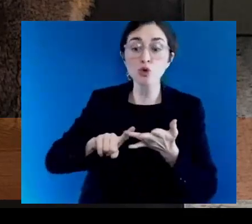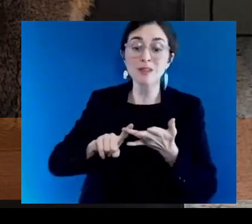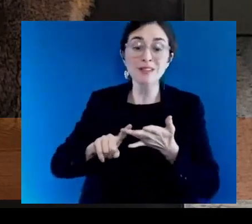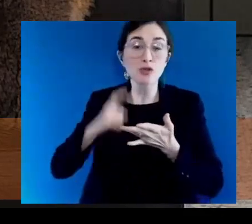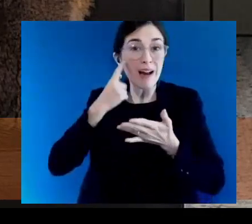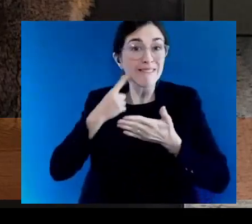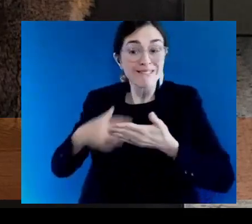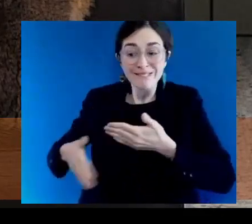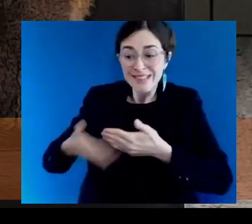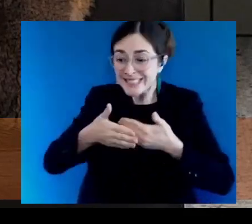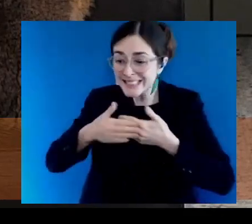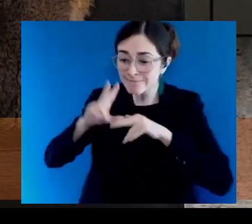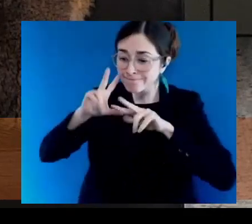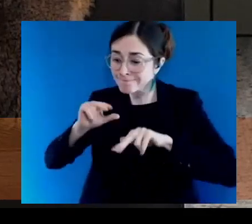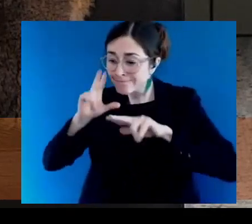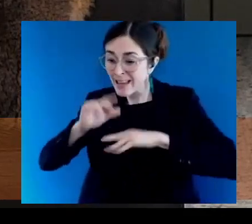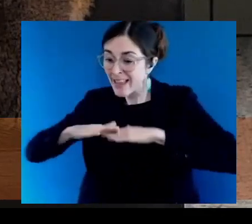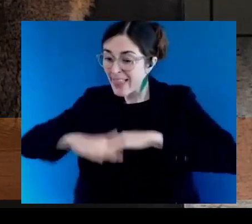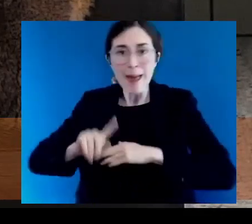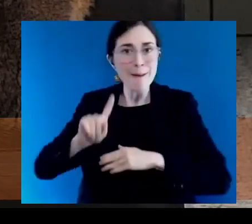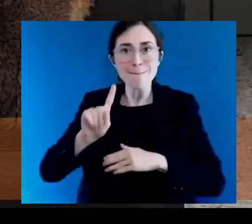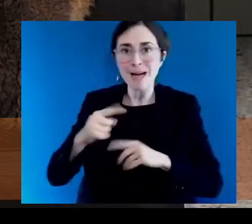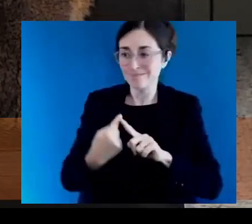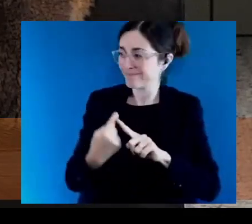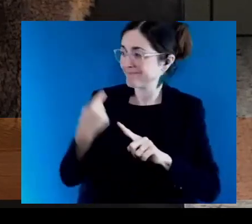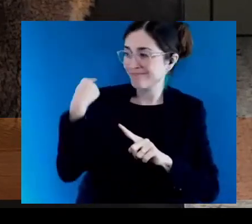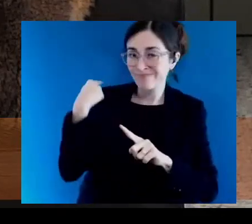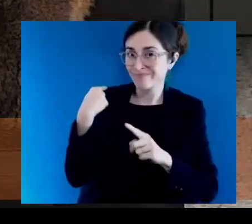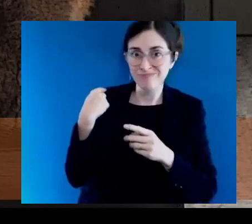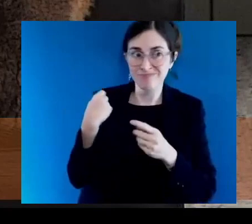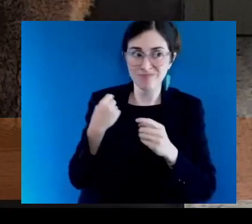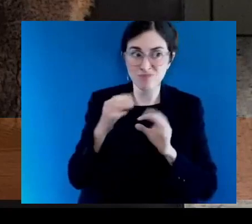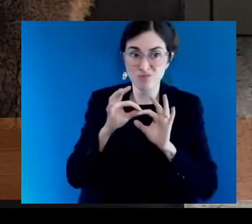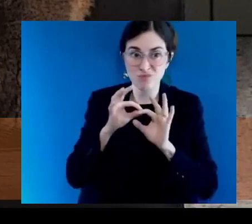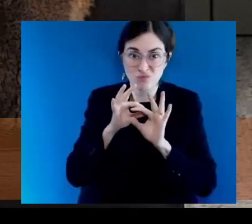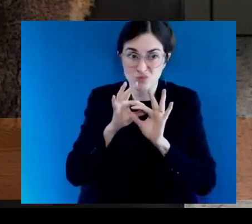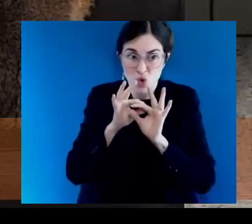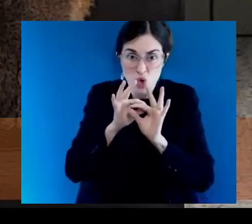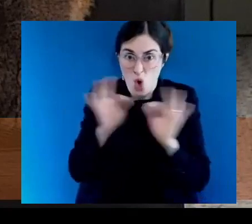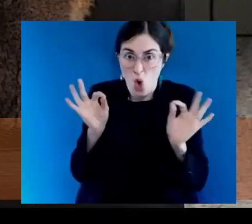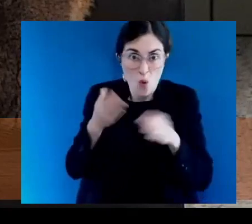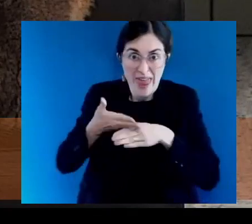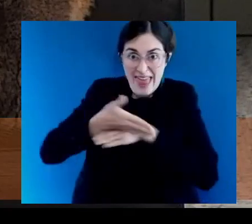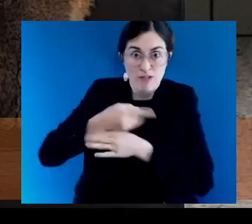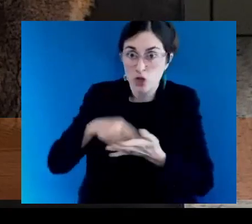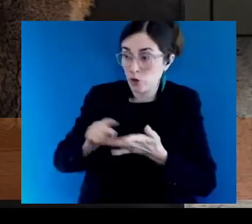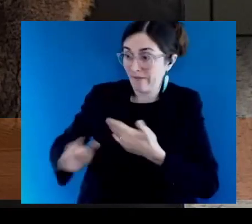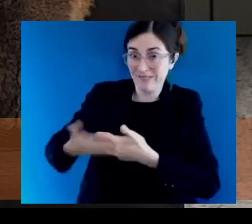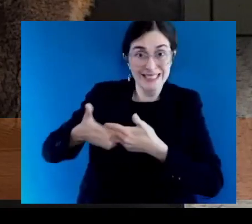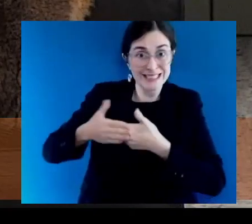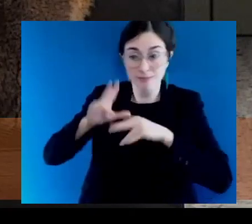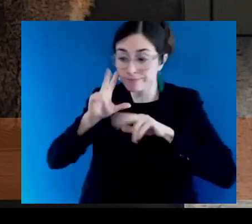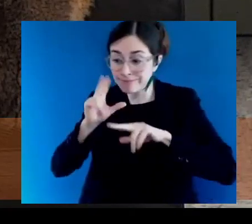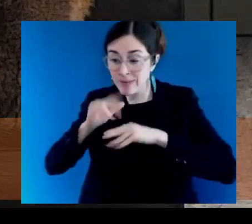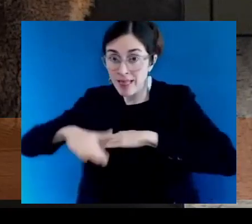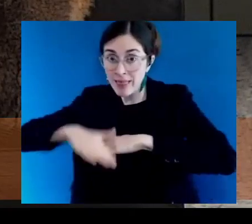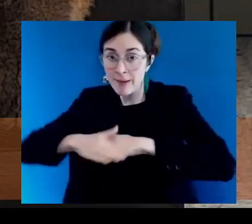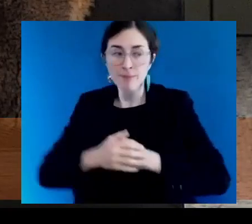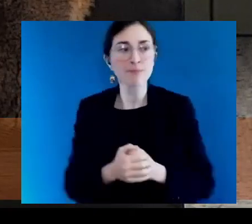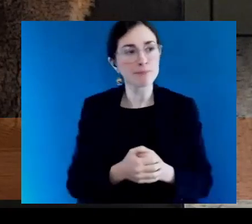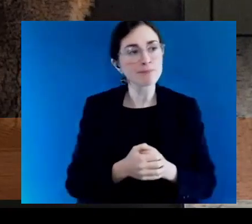been no effective restoration of the environment of Victoria as a whole. If we consider the